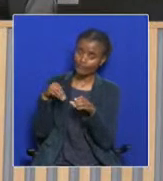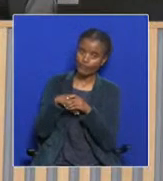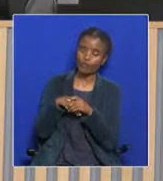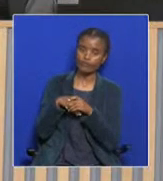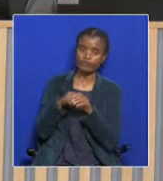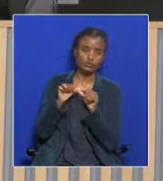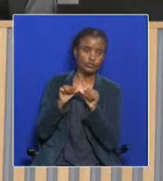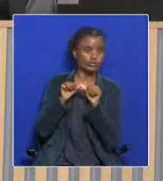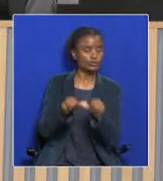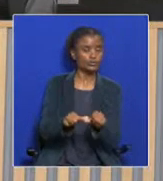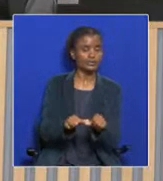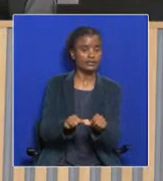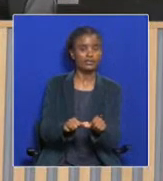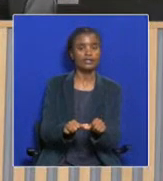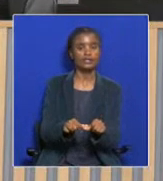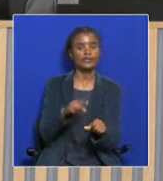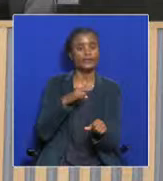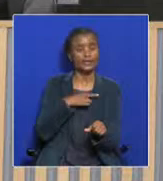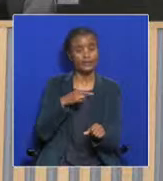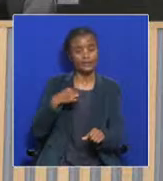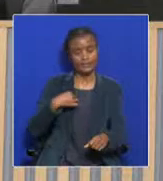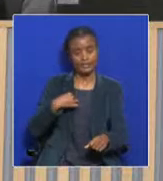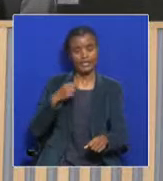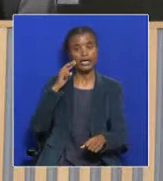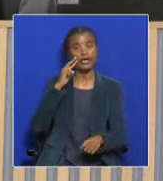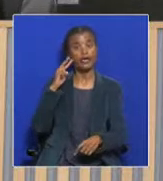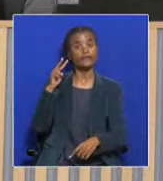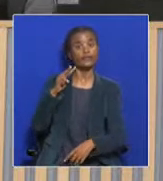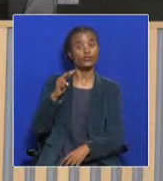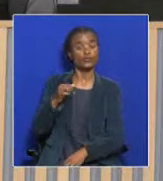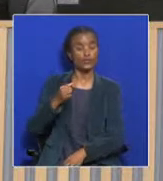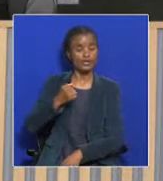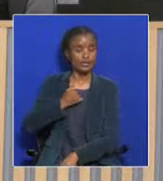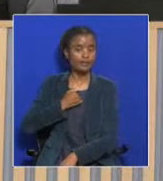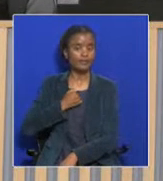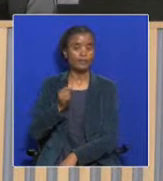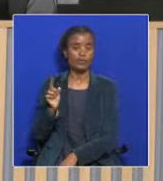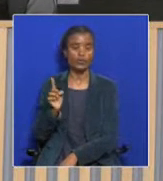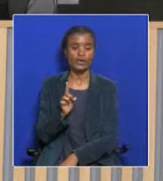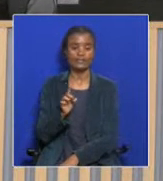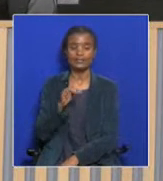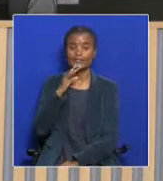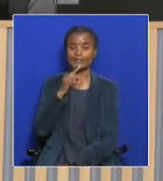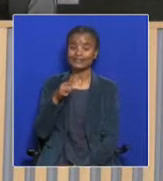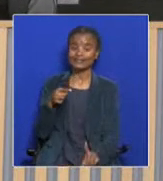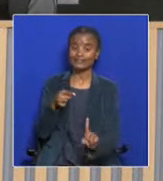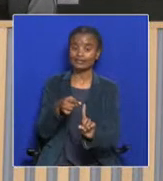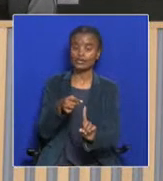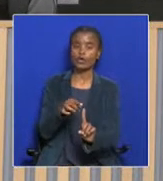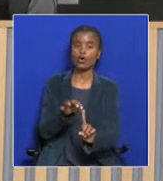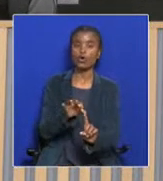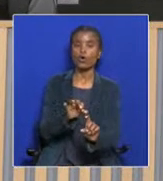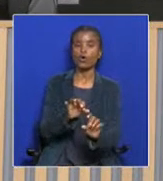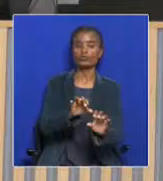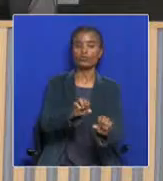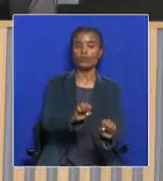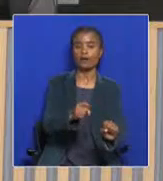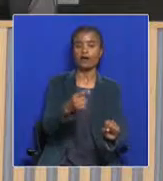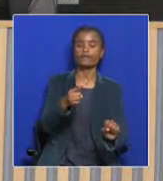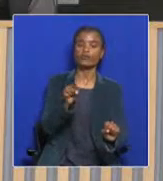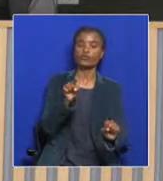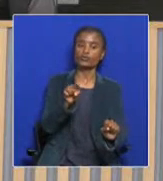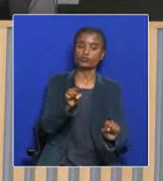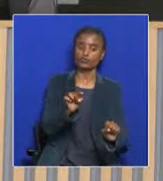my impression is Warrant Officer Mpangase was holding fort for you and taking directions from you while